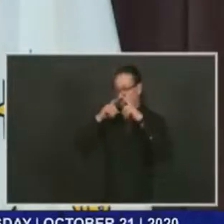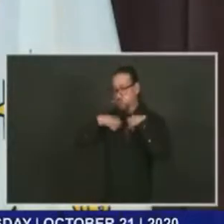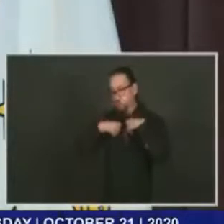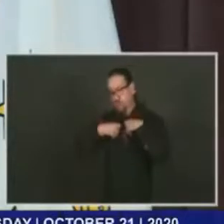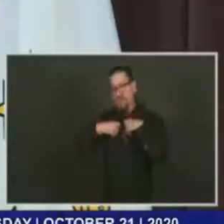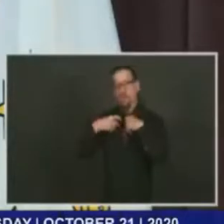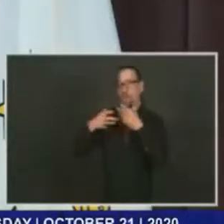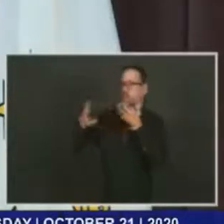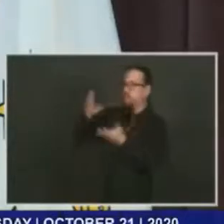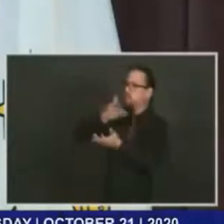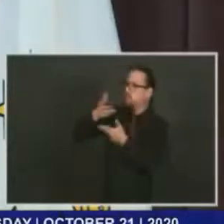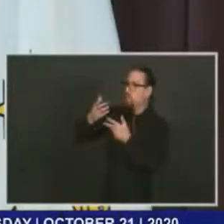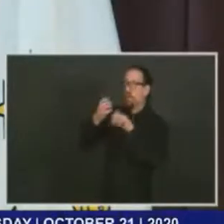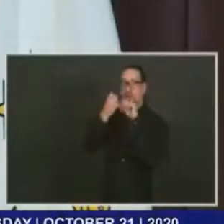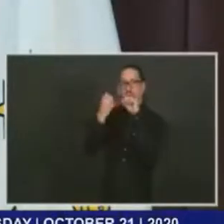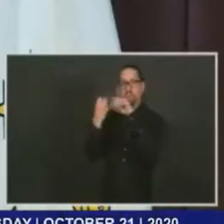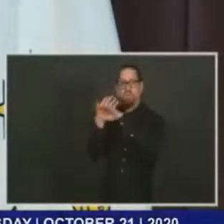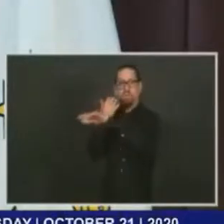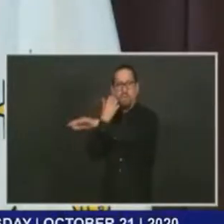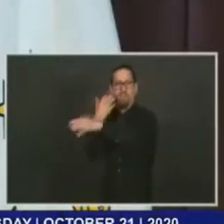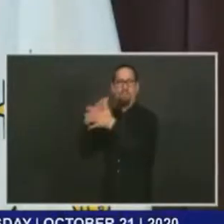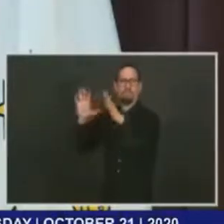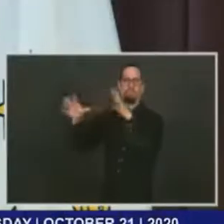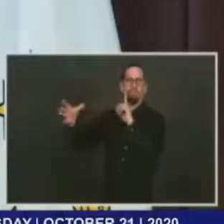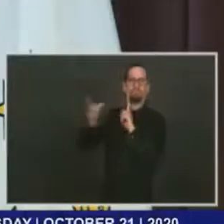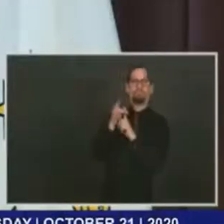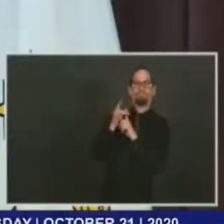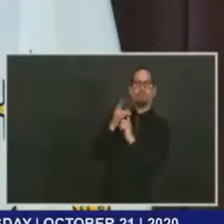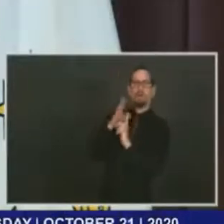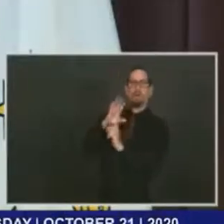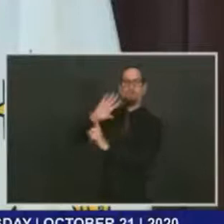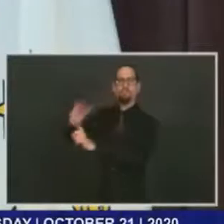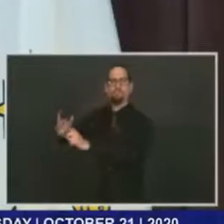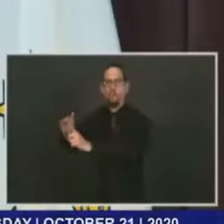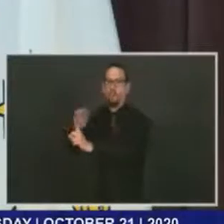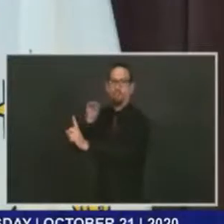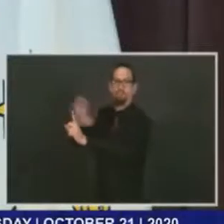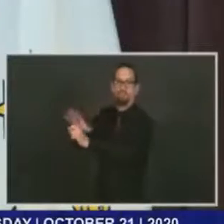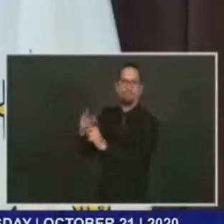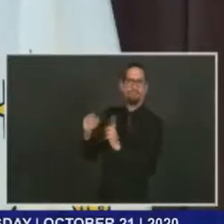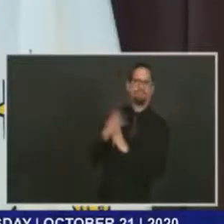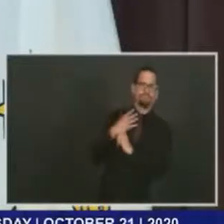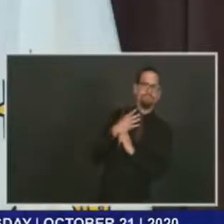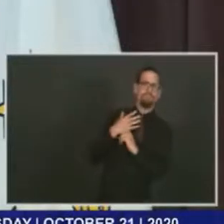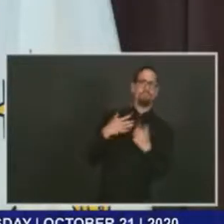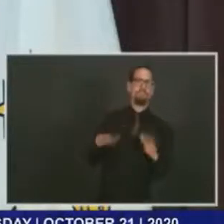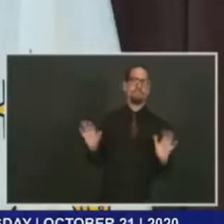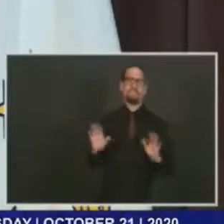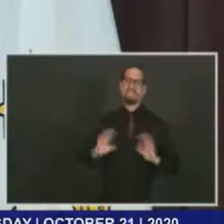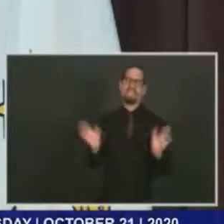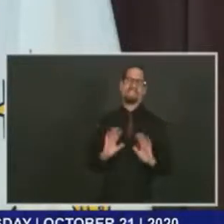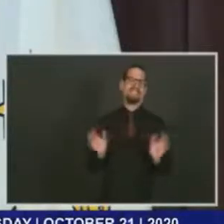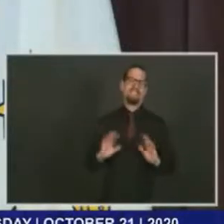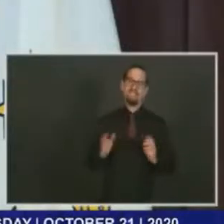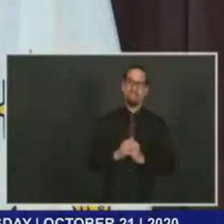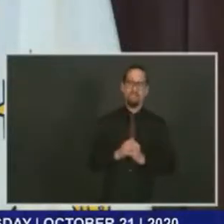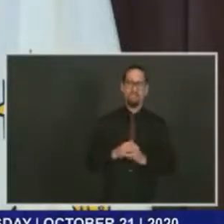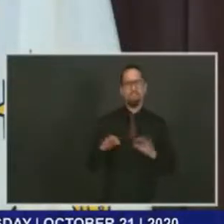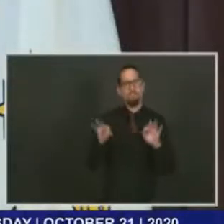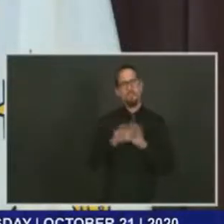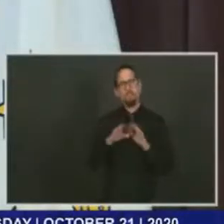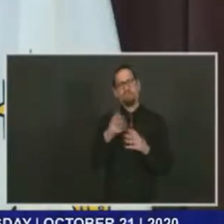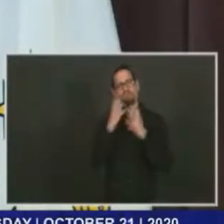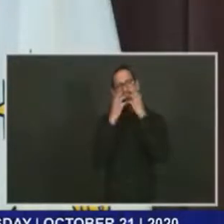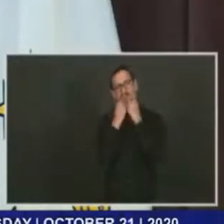it on to grandma or auntie or your uncle. It's the ultimate way to show that you love them. How do we